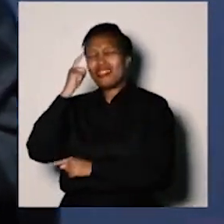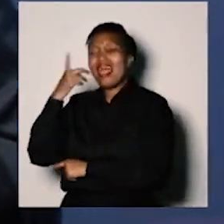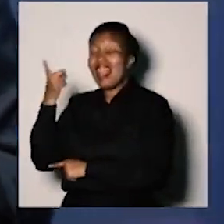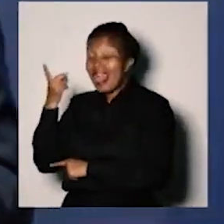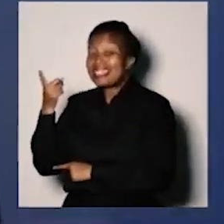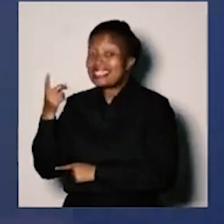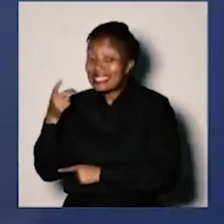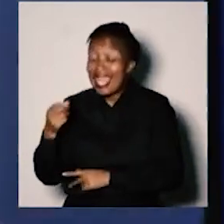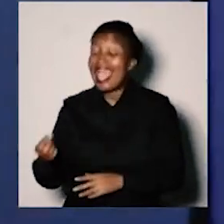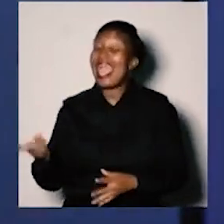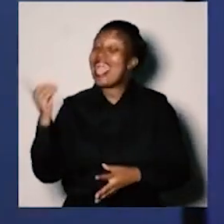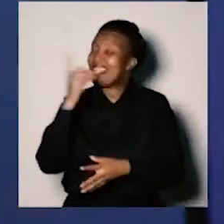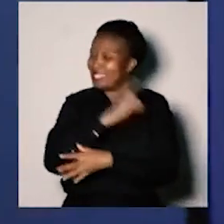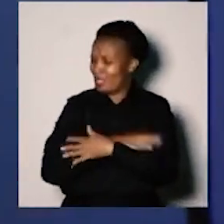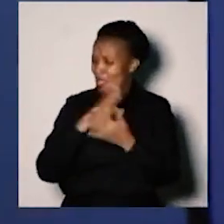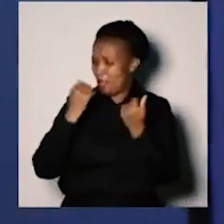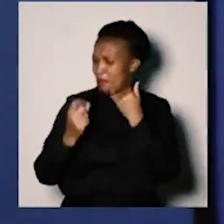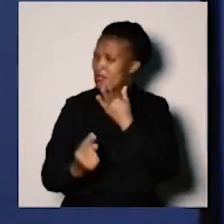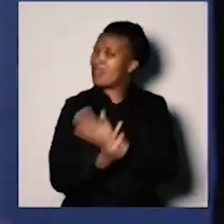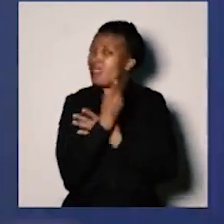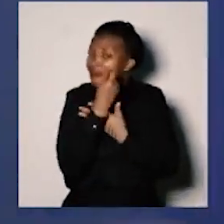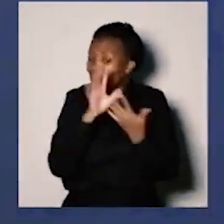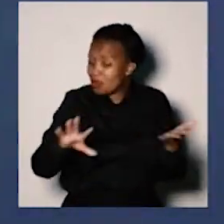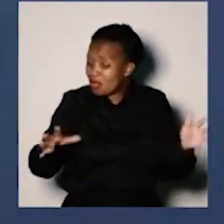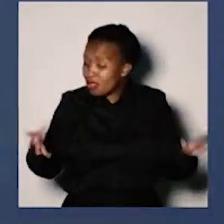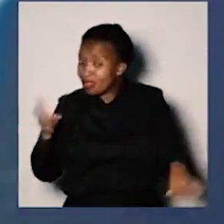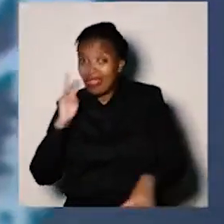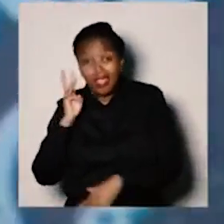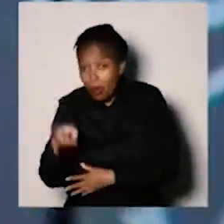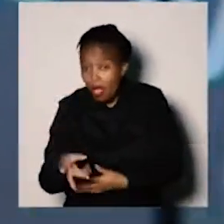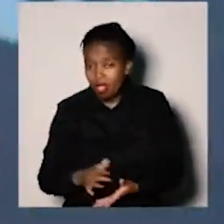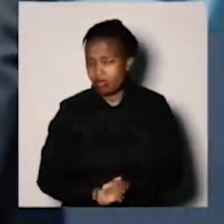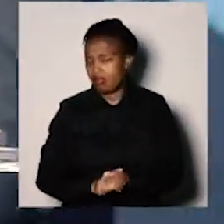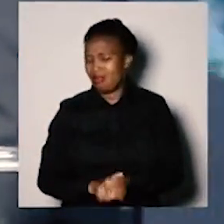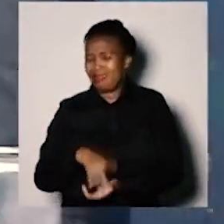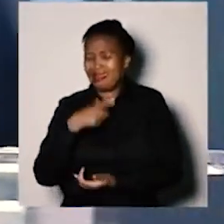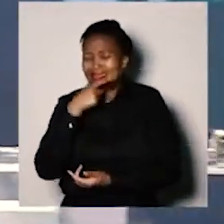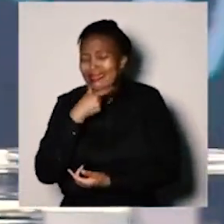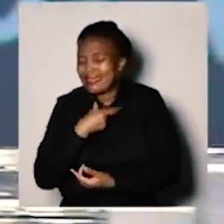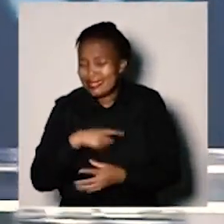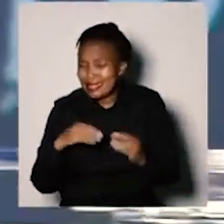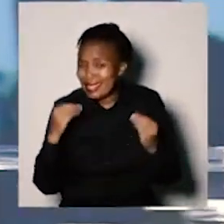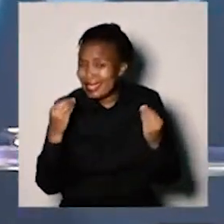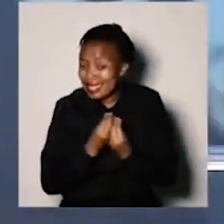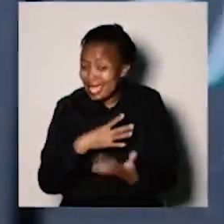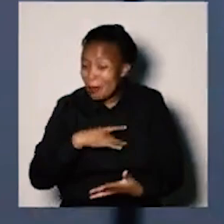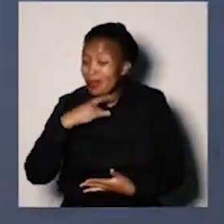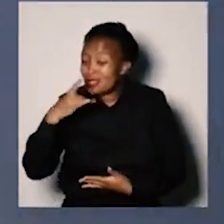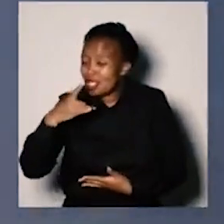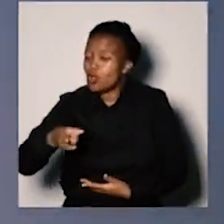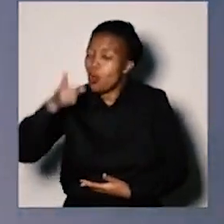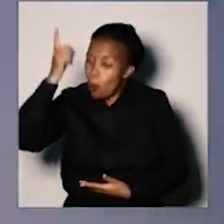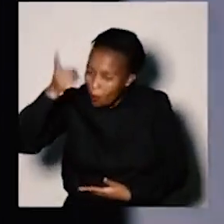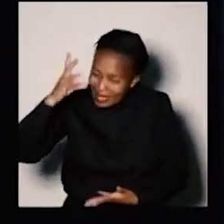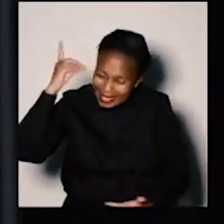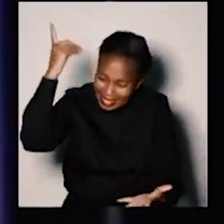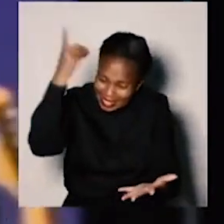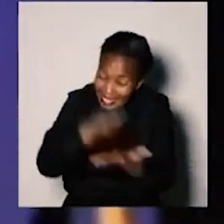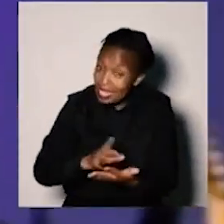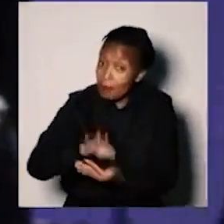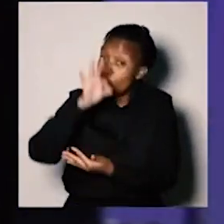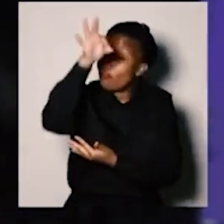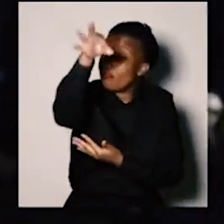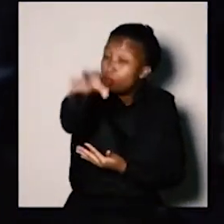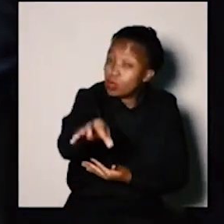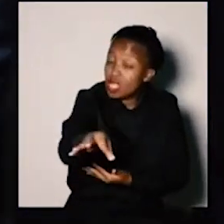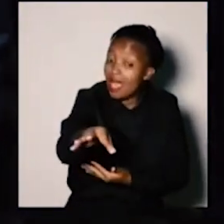comes that day. And the sad part about the soul is that you have to make the decisions about the destiny of your souls